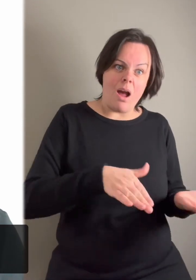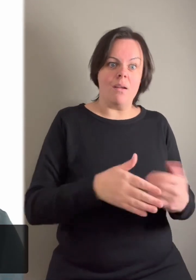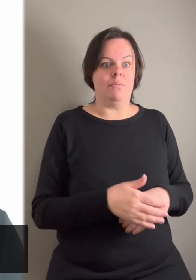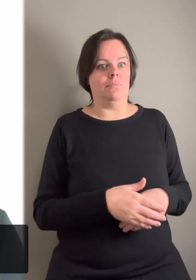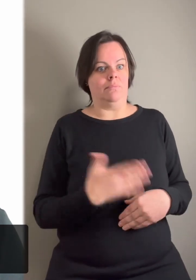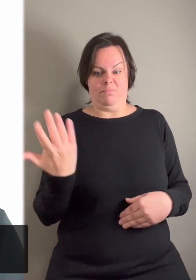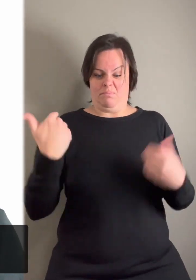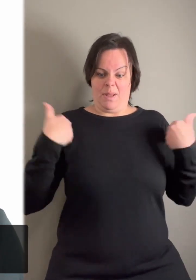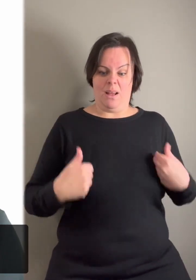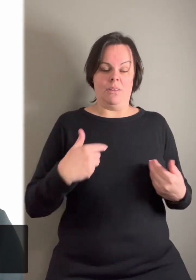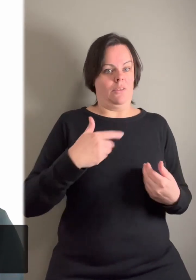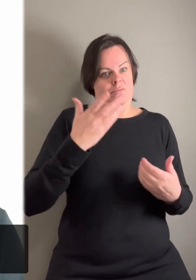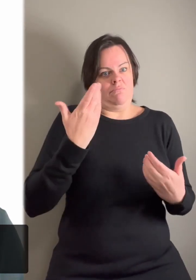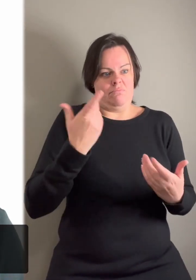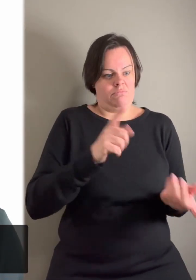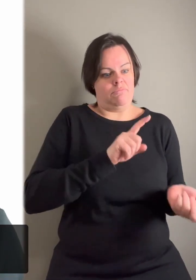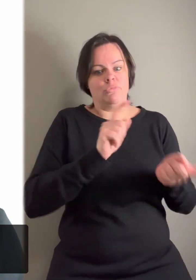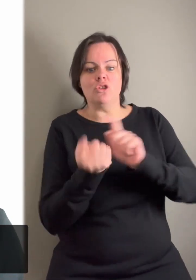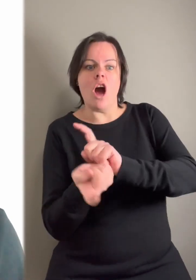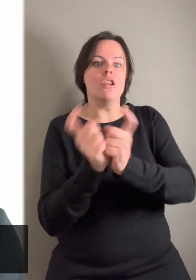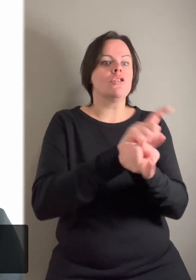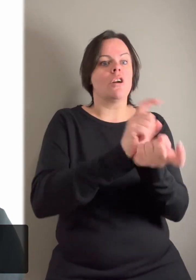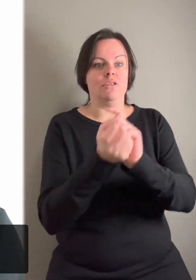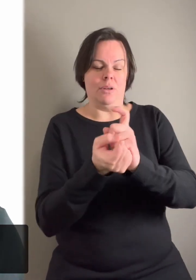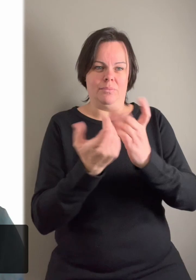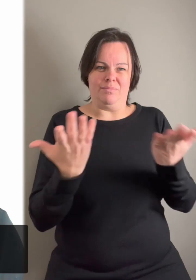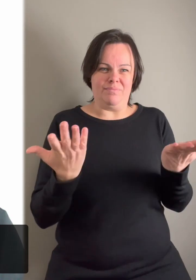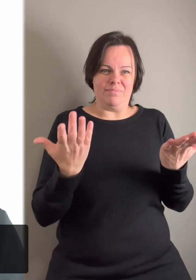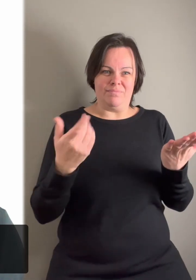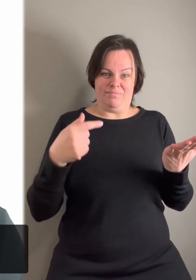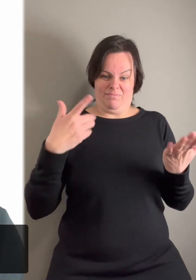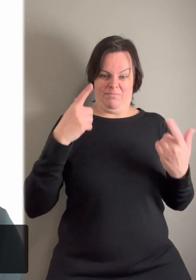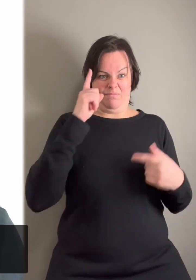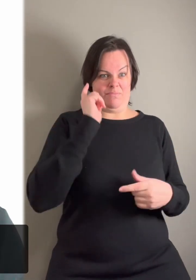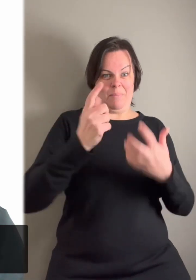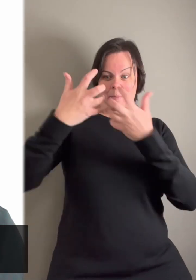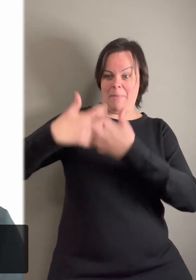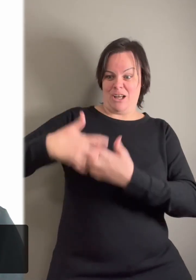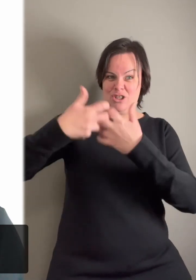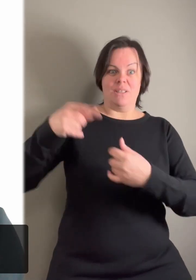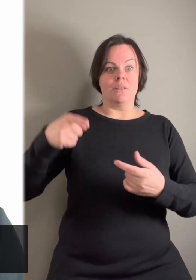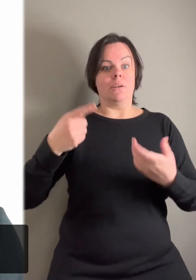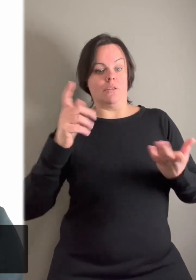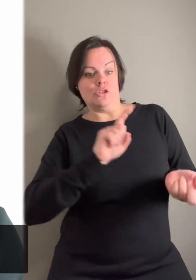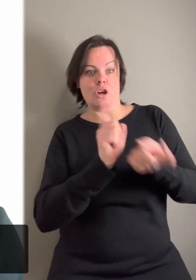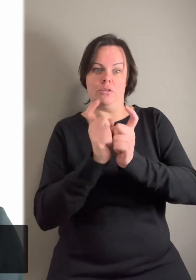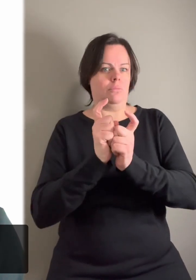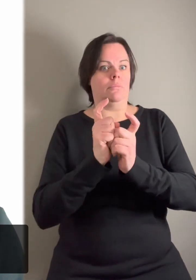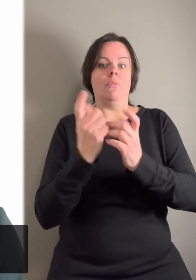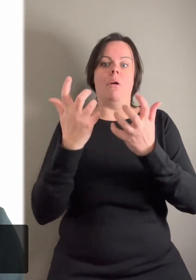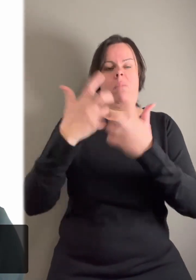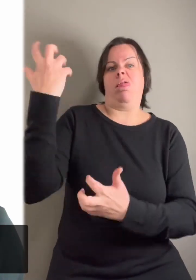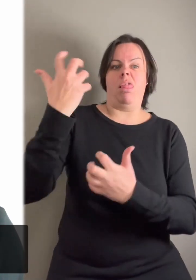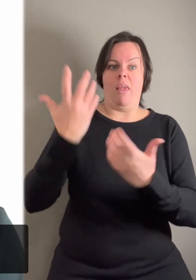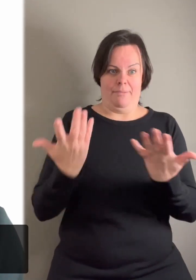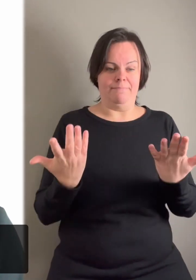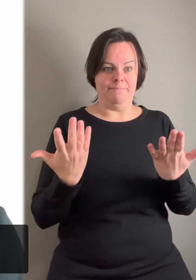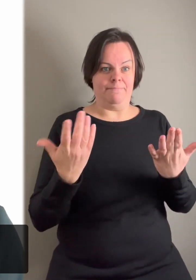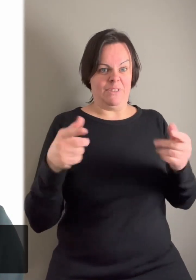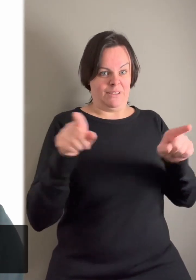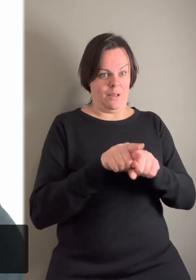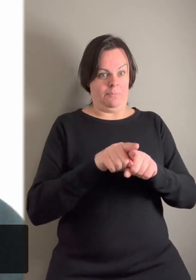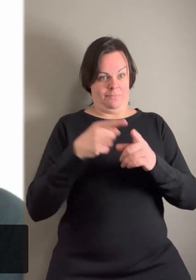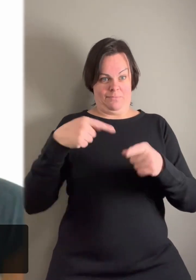Remember, the machine doesn't compute the change. Once we no longer function as gears for the giant conveyor